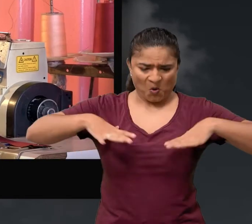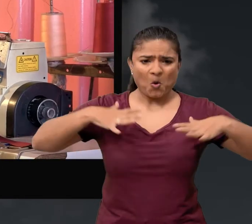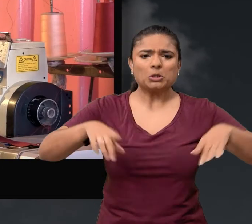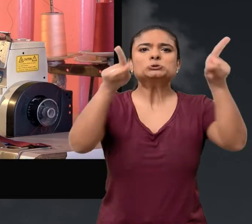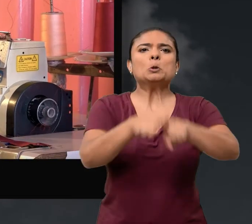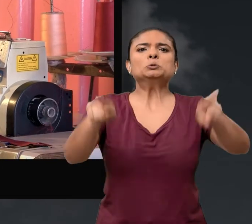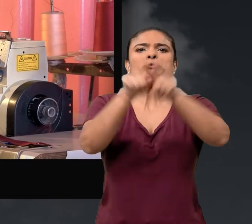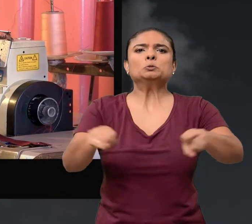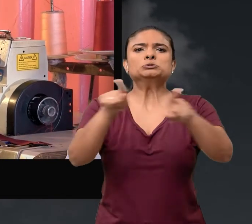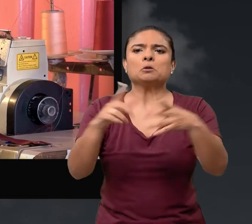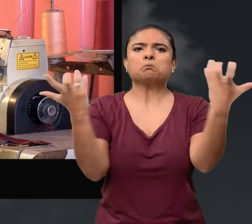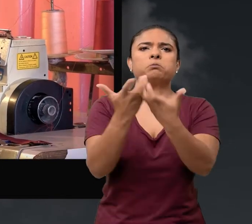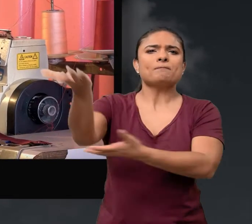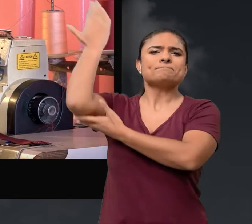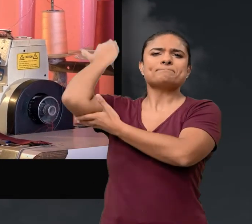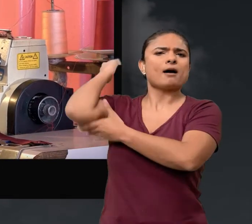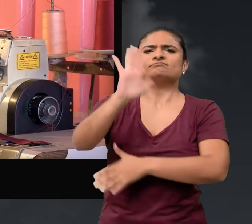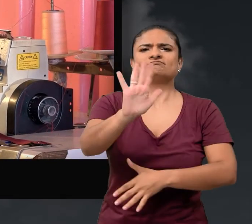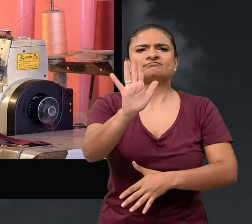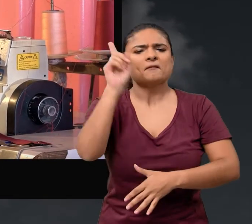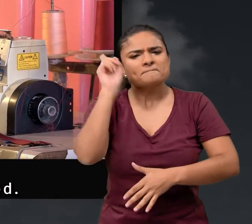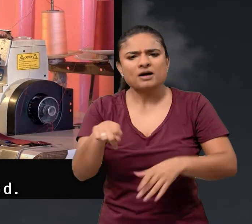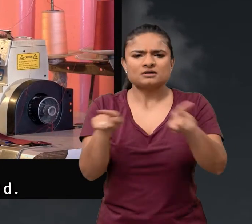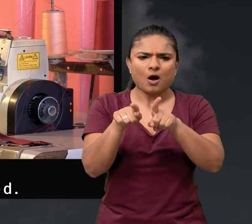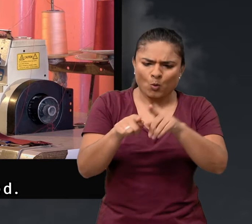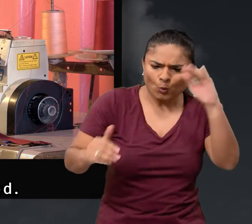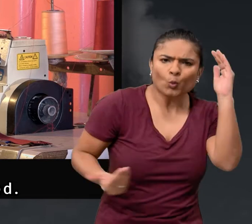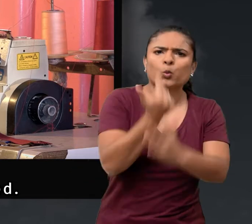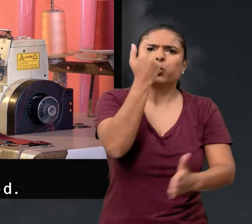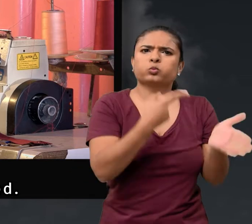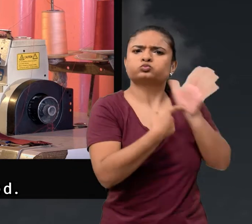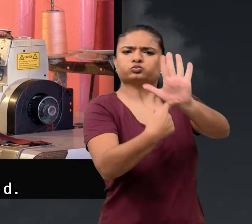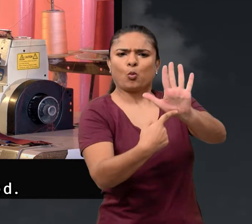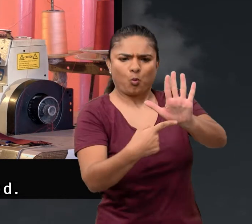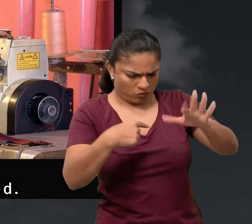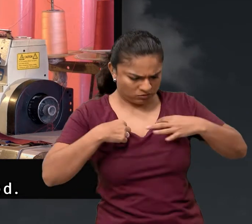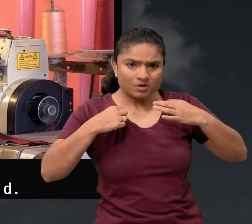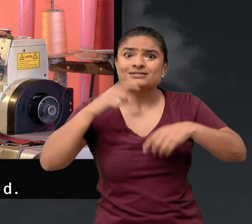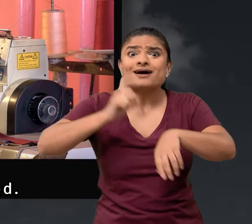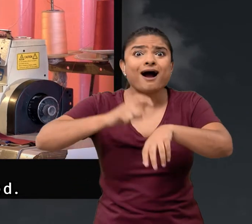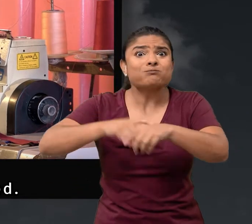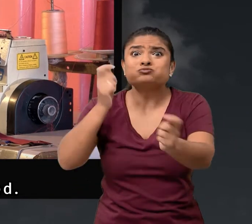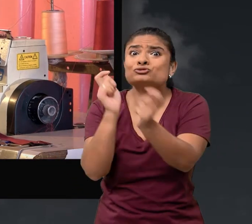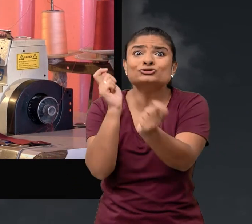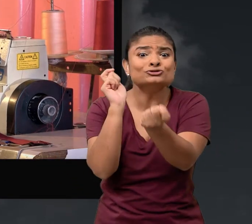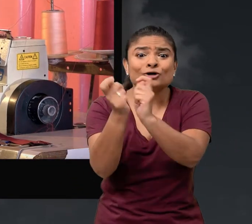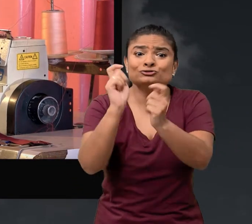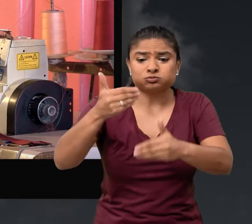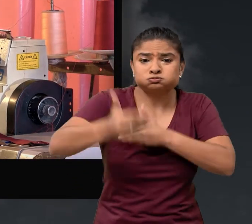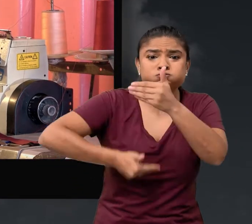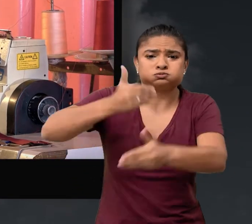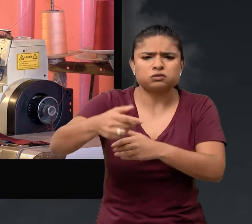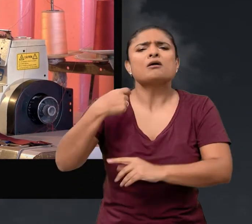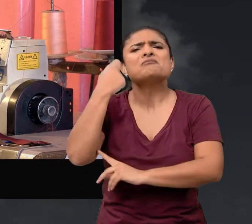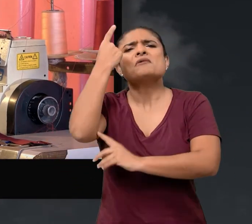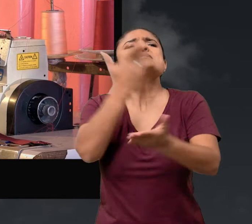Andisathandi ubuyela emva kakhulu, engase abe khona umehluko kocaca uba nixesha litshintshile. Ndiyaunderstand